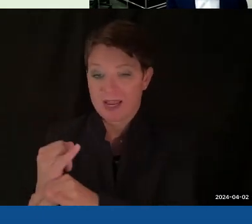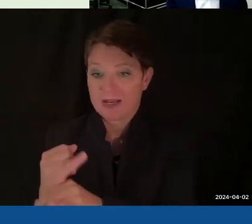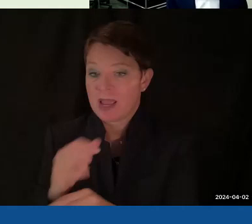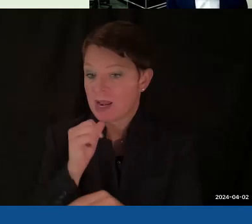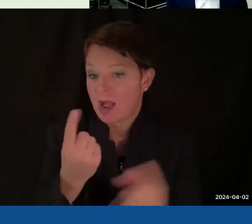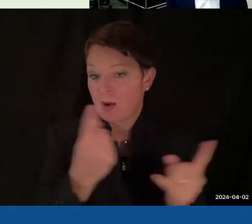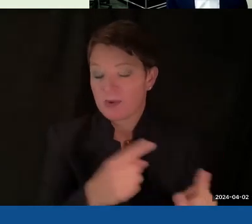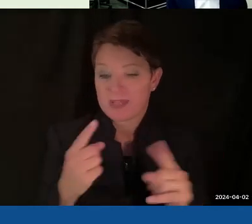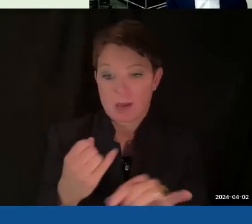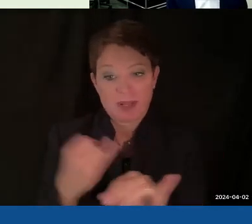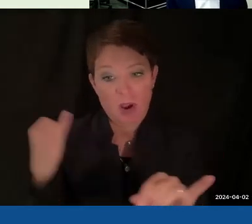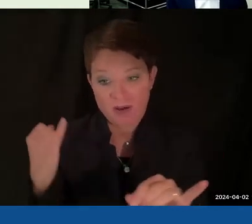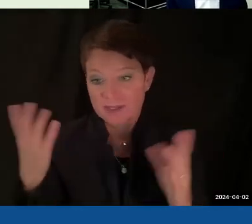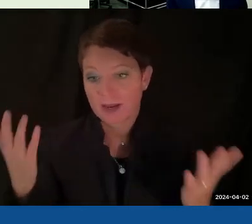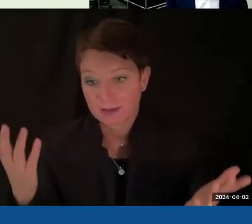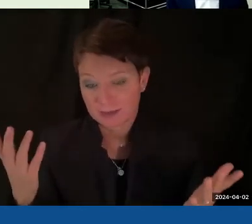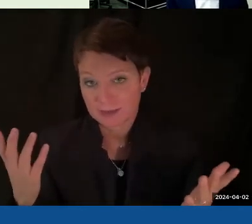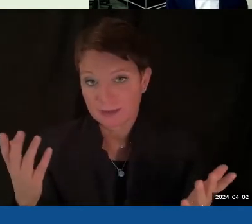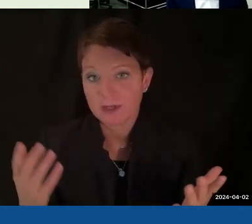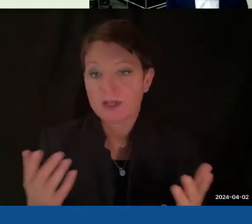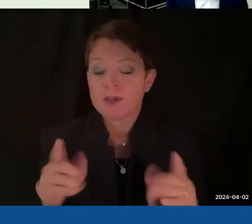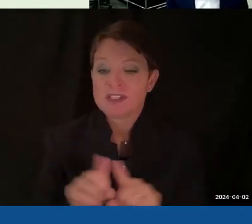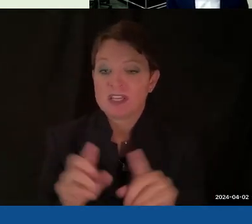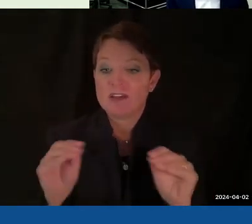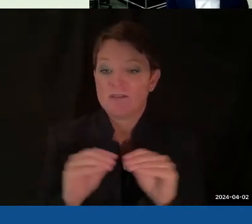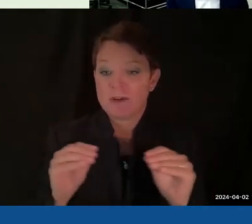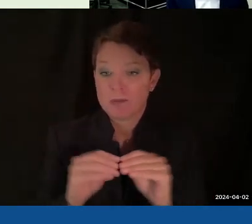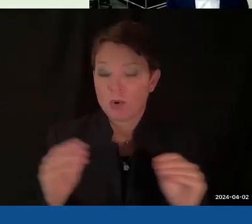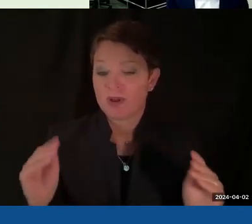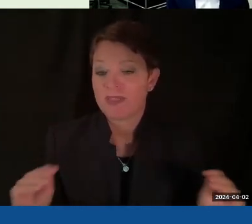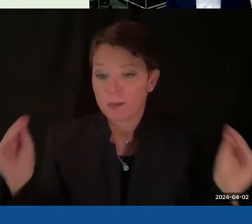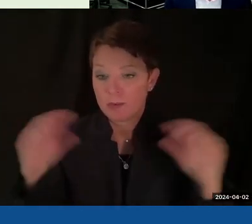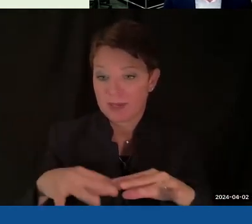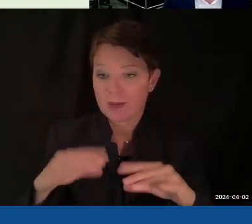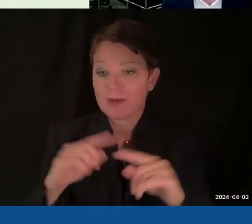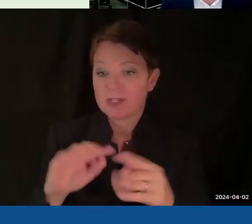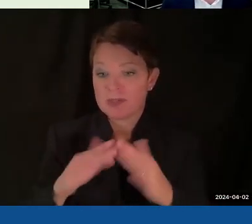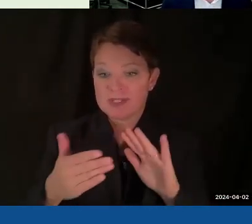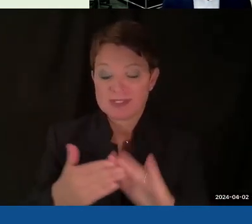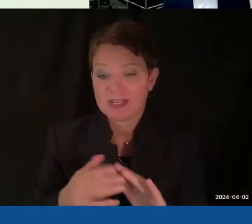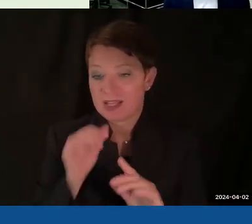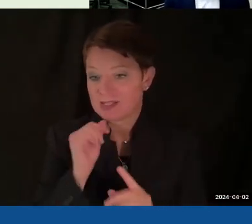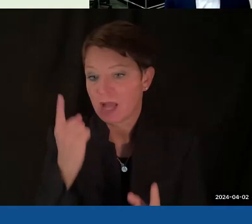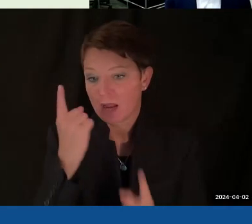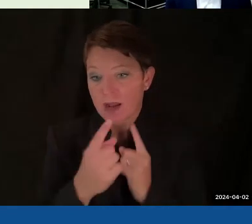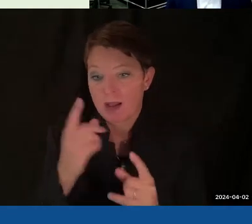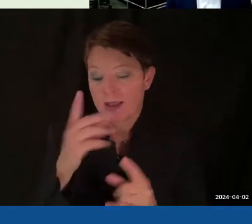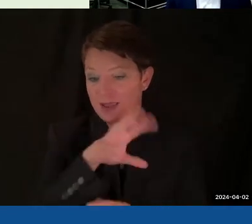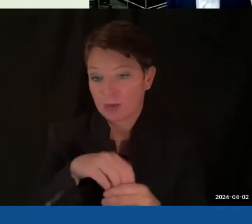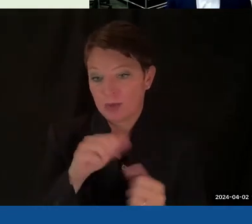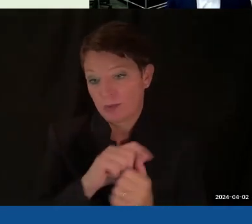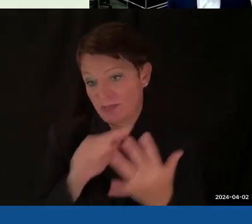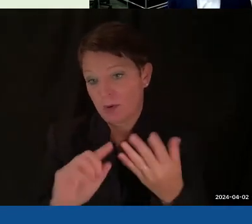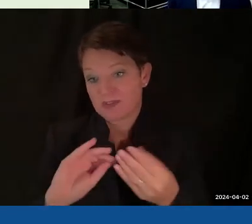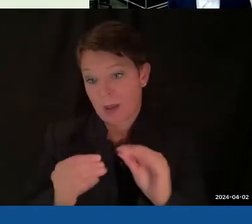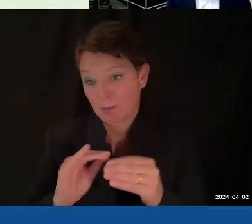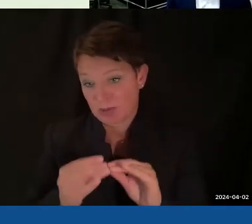what's happening off site. So there's even more that's coming to play here that's not being contemplated in those numbers.